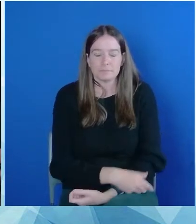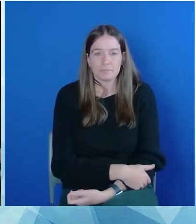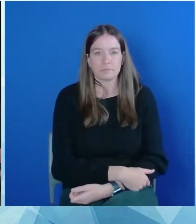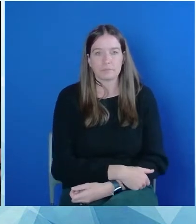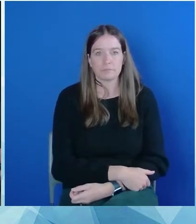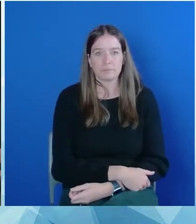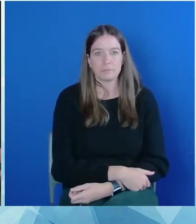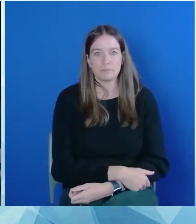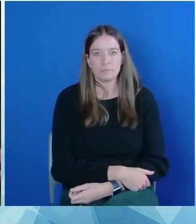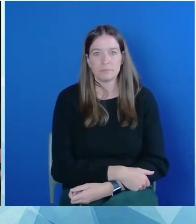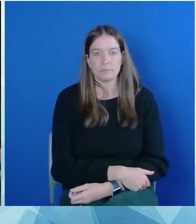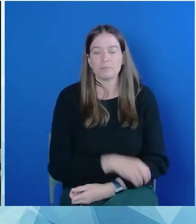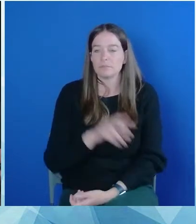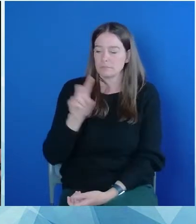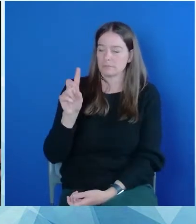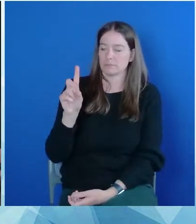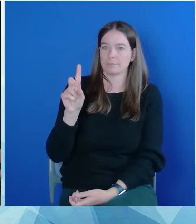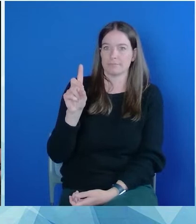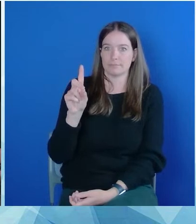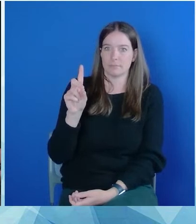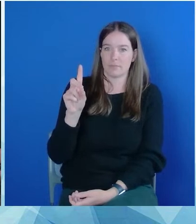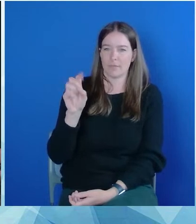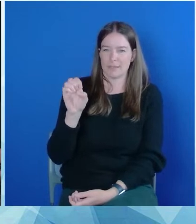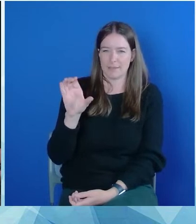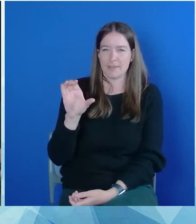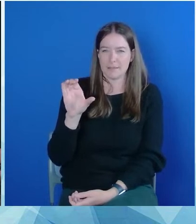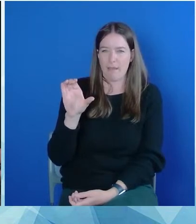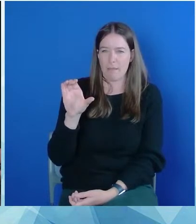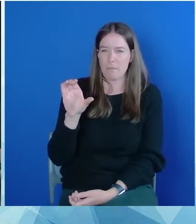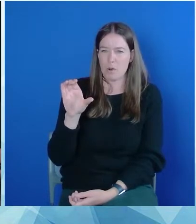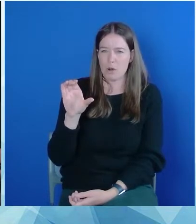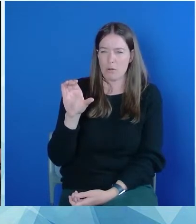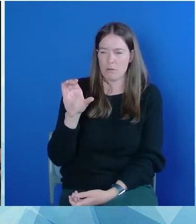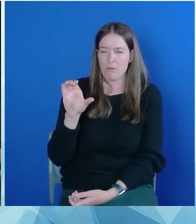So it wasn't until December where I began